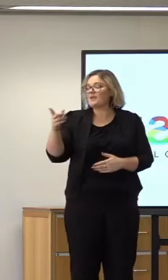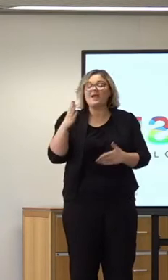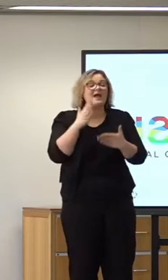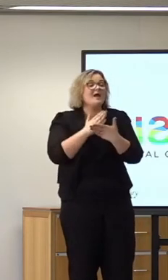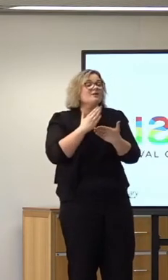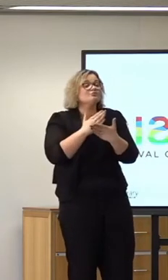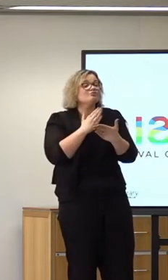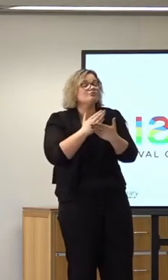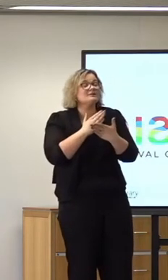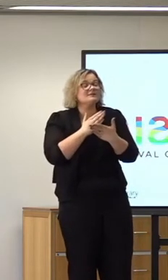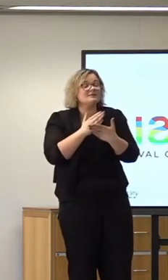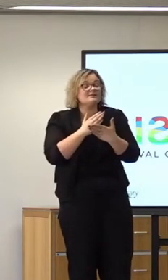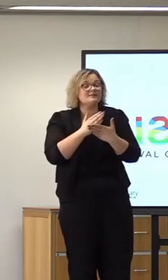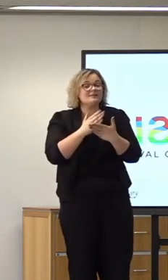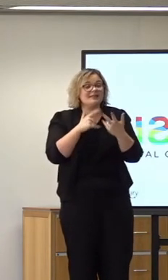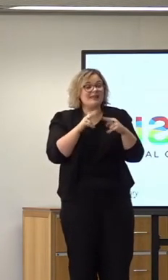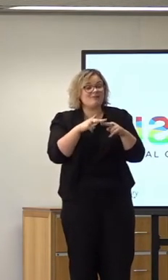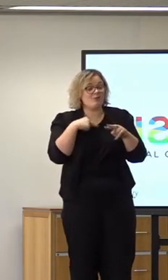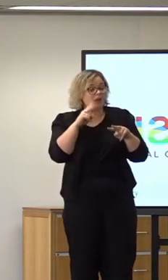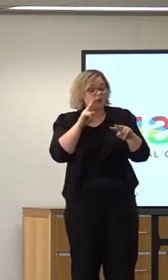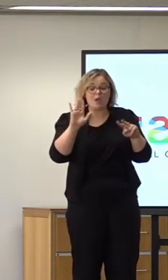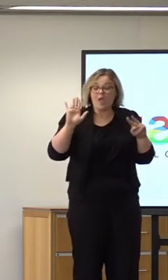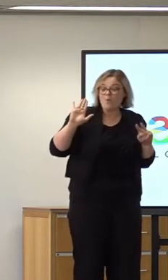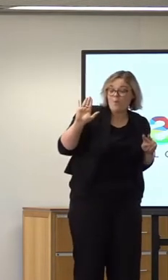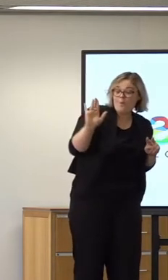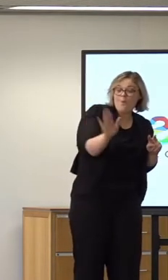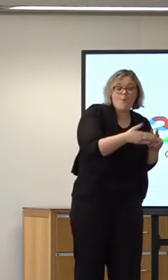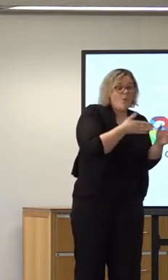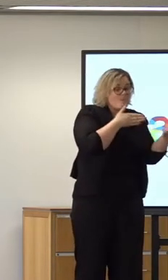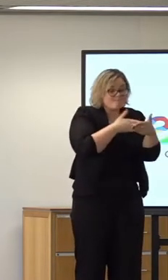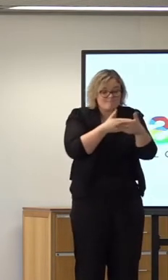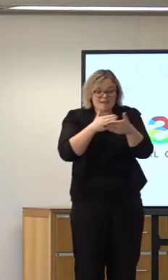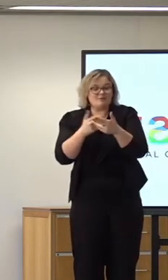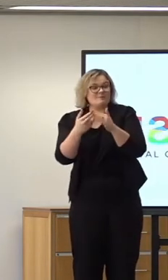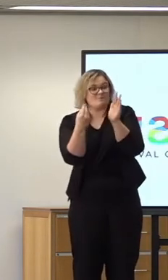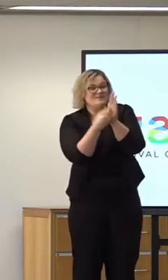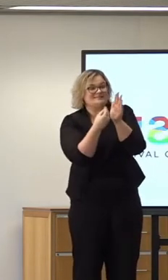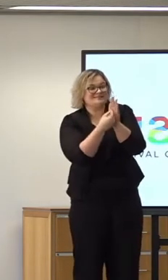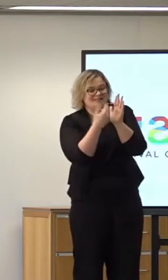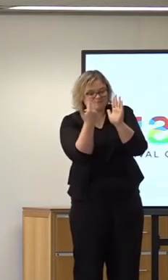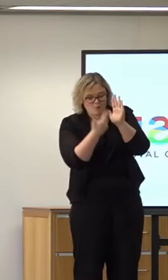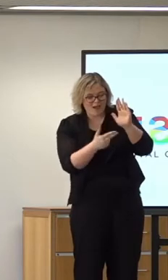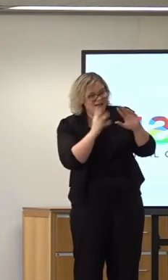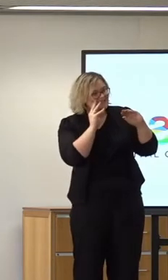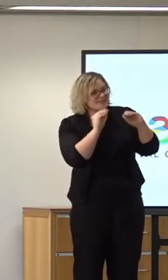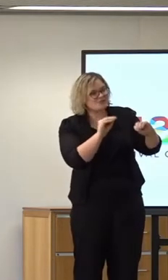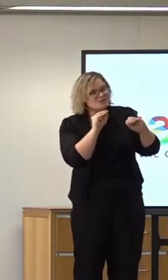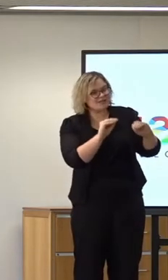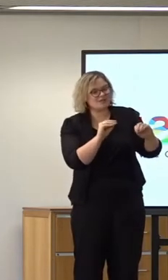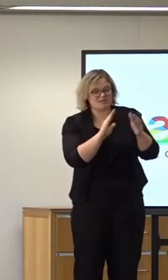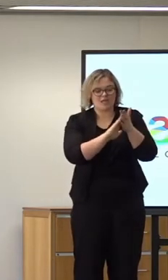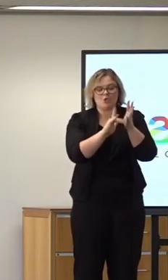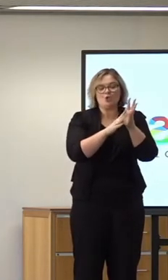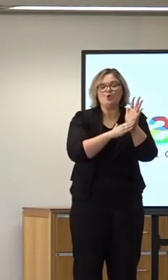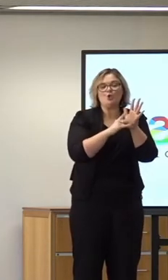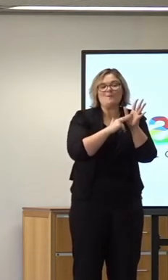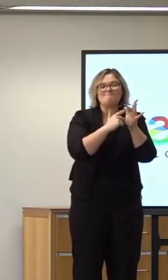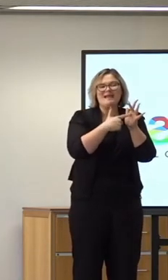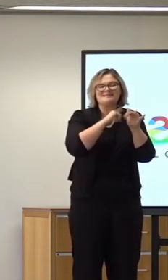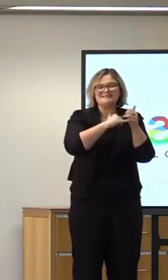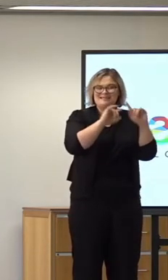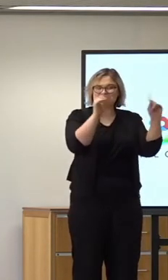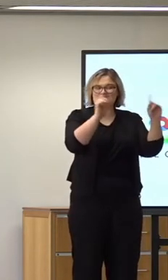up if we look at all the problems associated with funding for arts education and particularly the humanities at the moment and